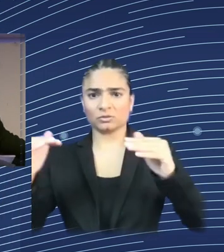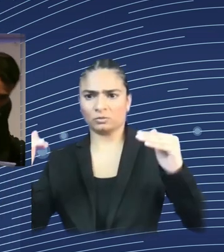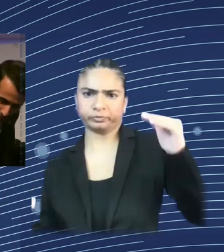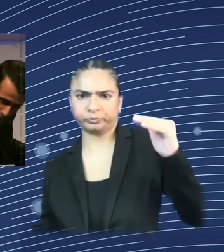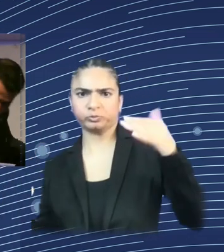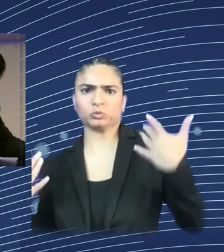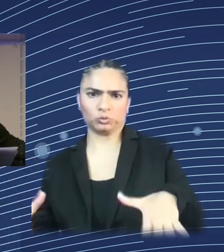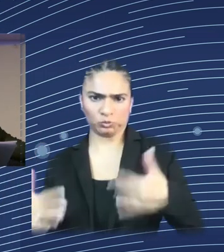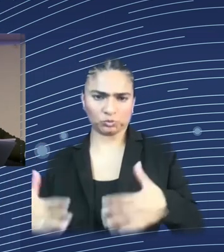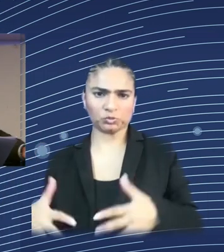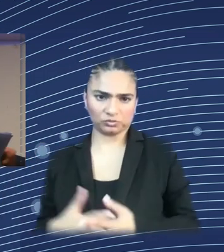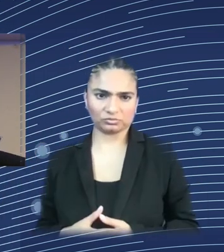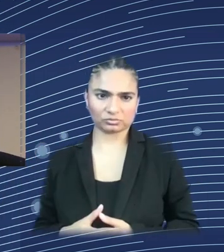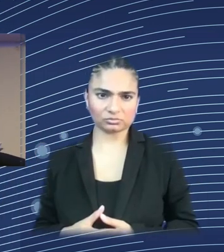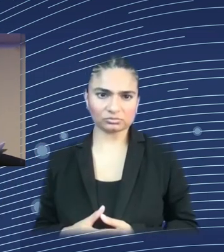then the second poll